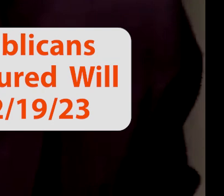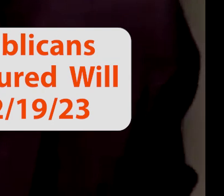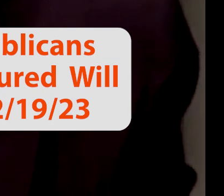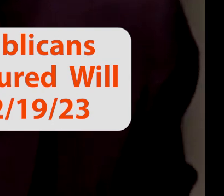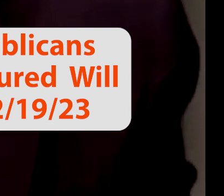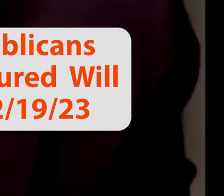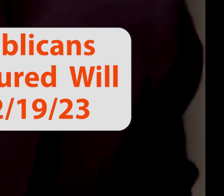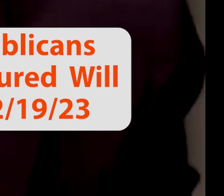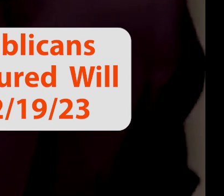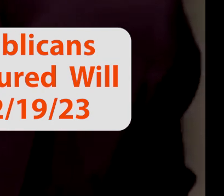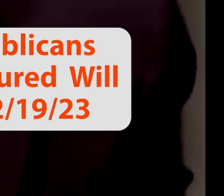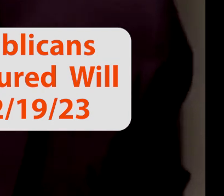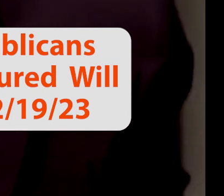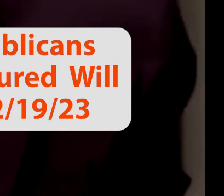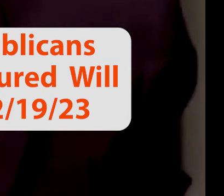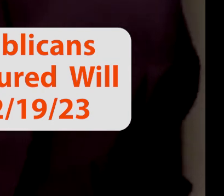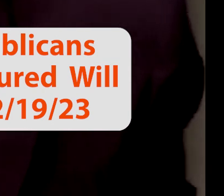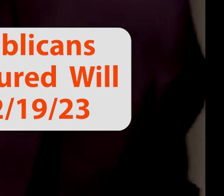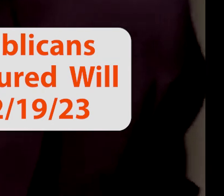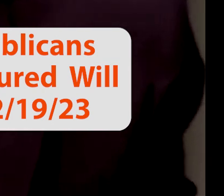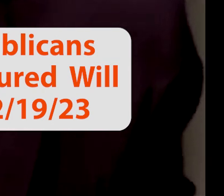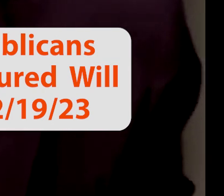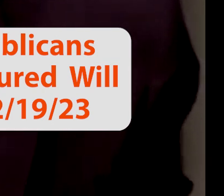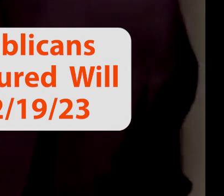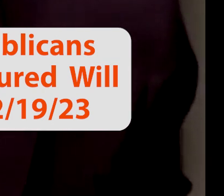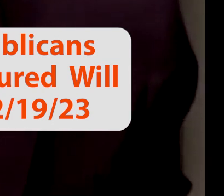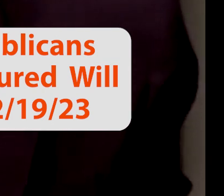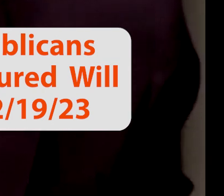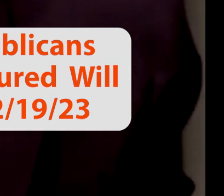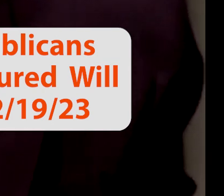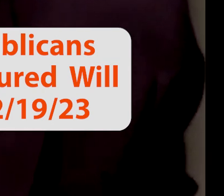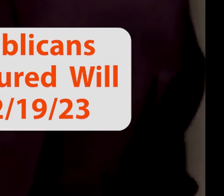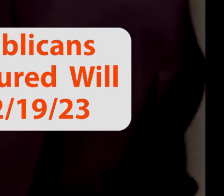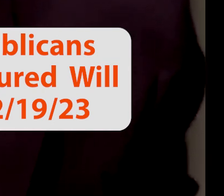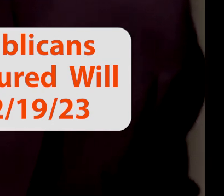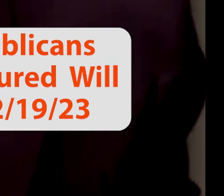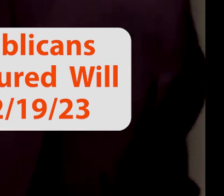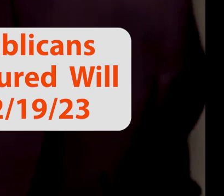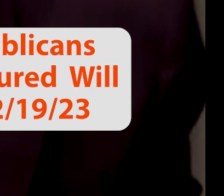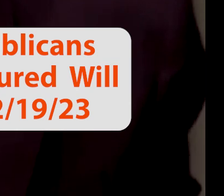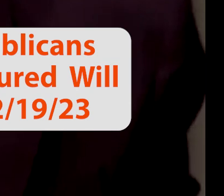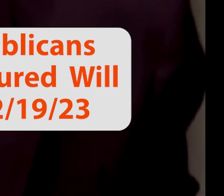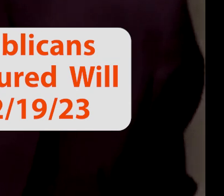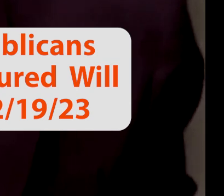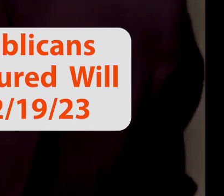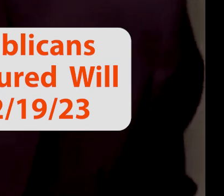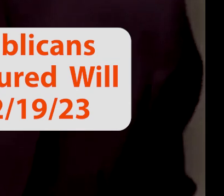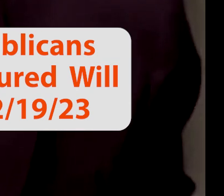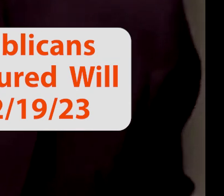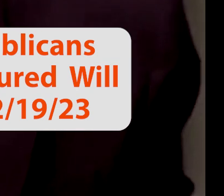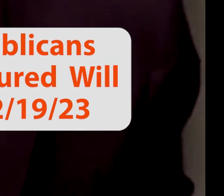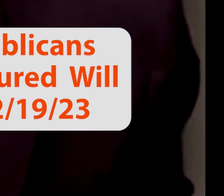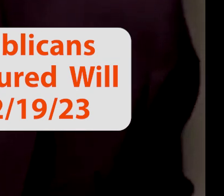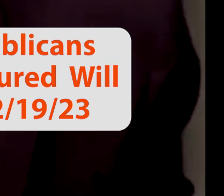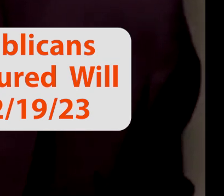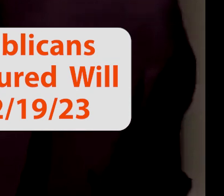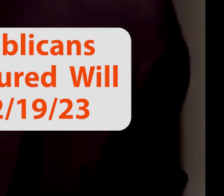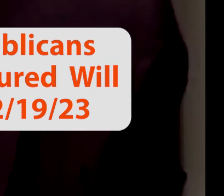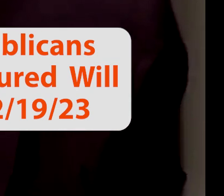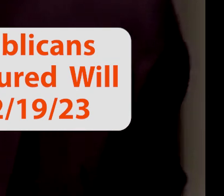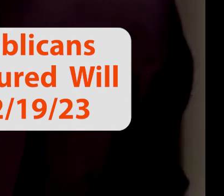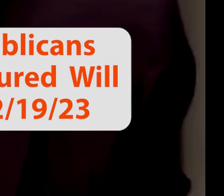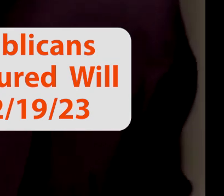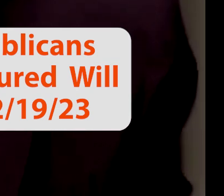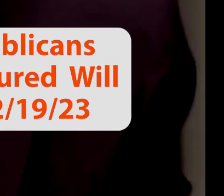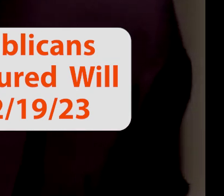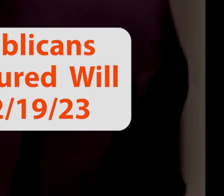are. Let's work it out. We have offered a plan. So, you know, I think that